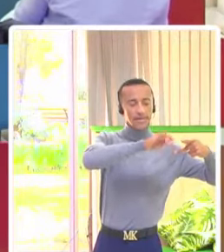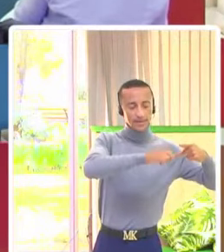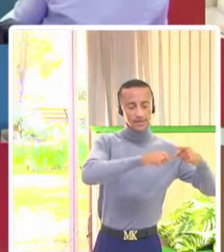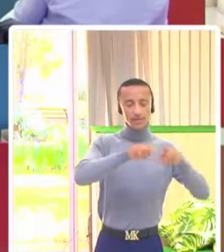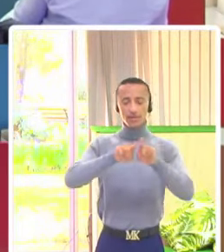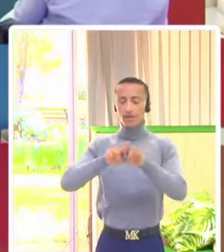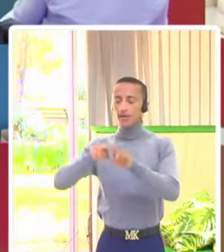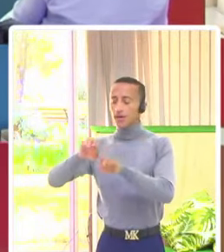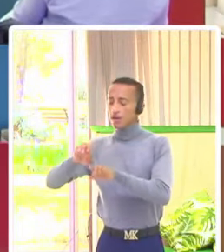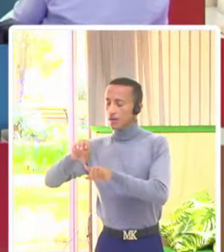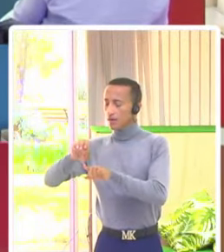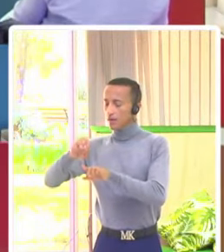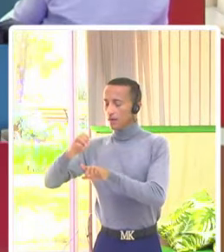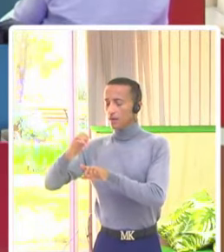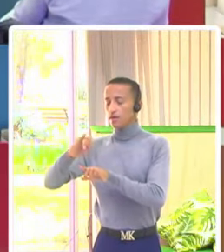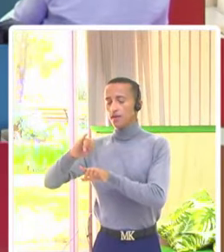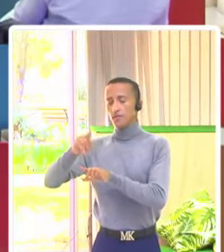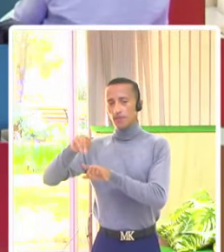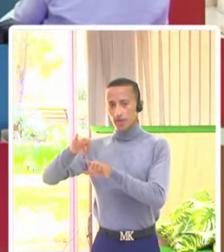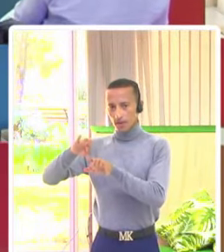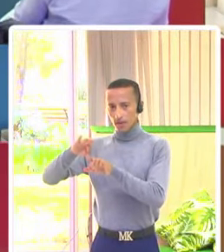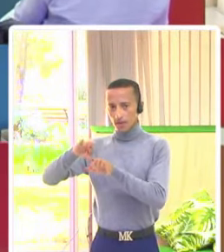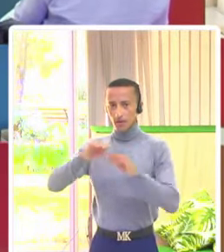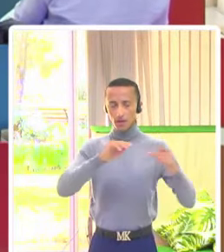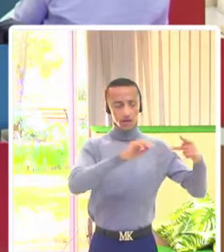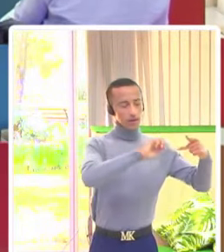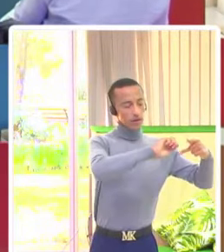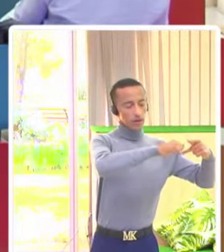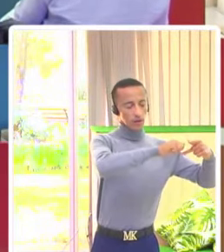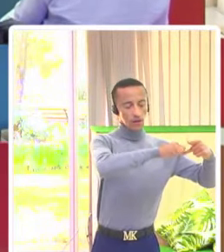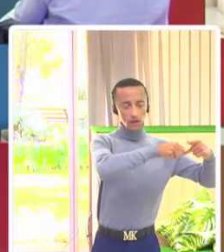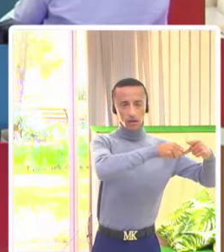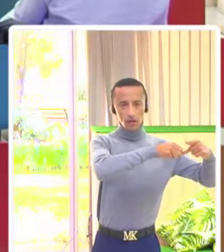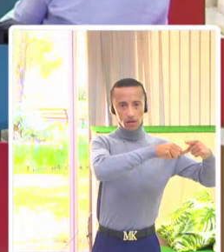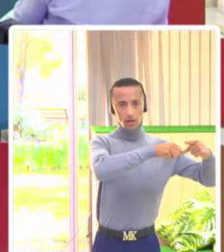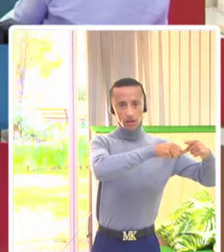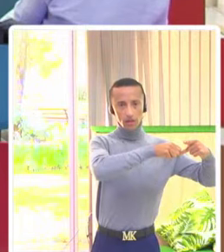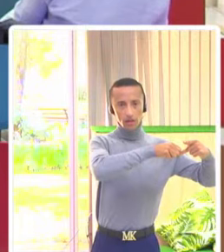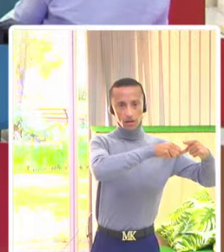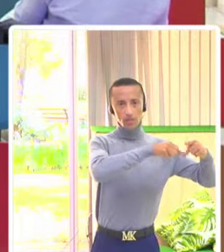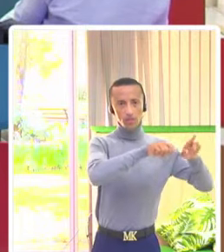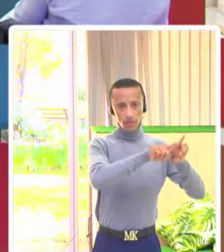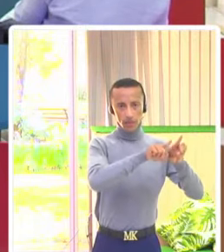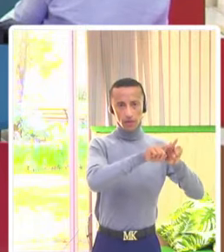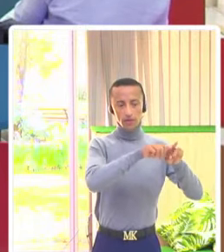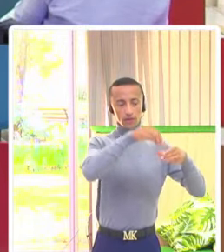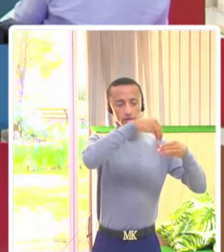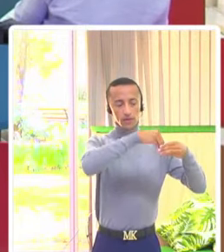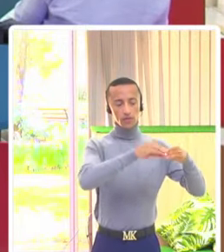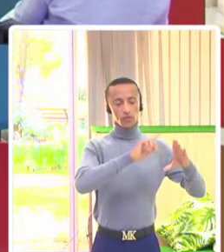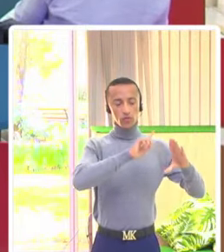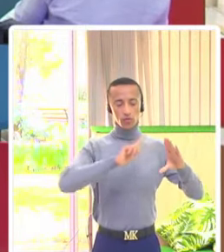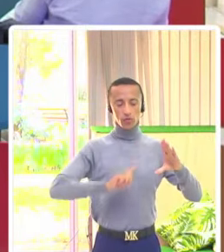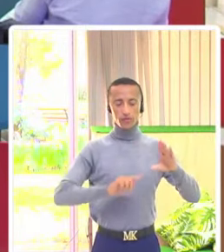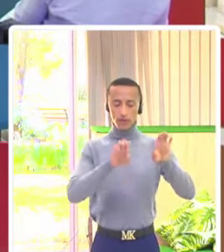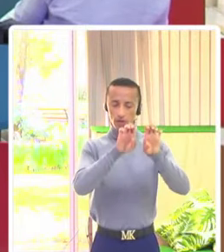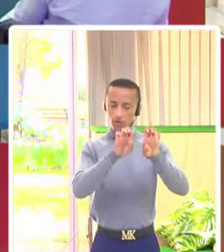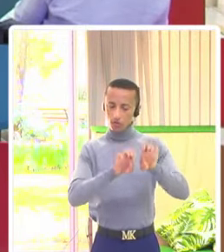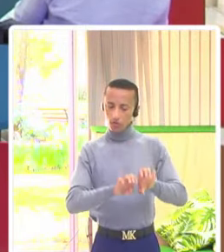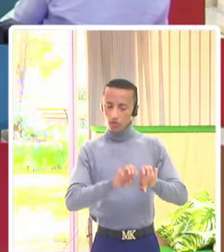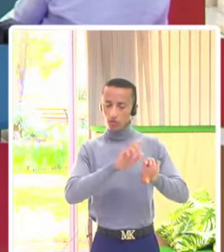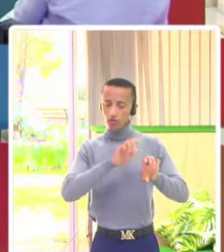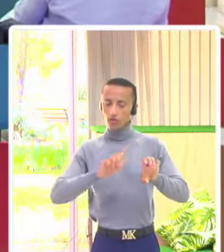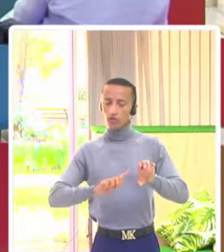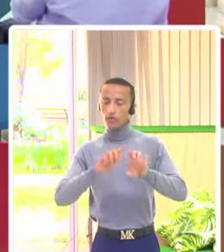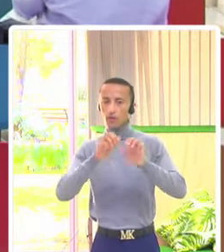Dhruva is right. So the PICs and within DPI, for example, and Guy can testify to